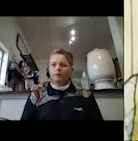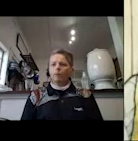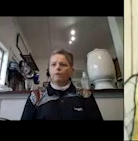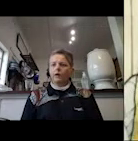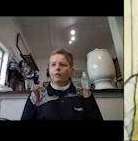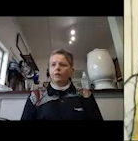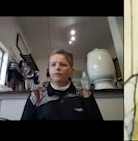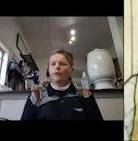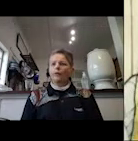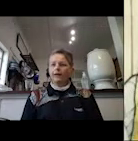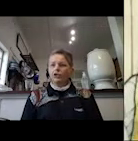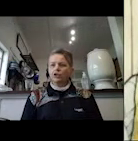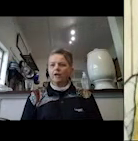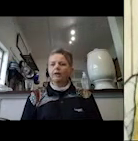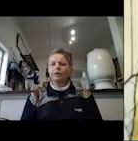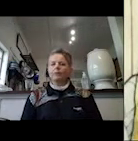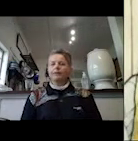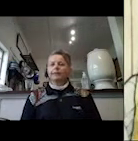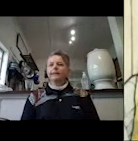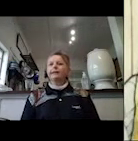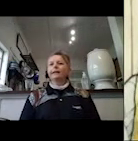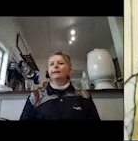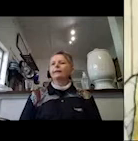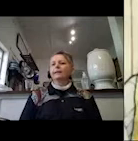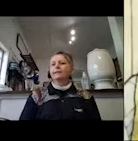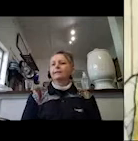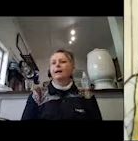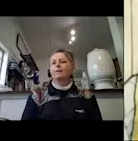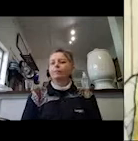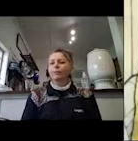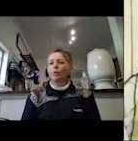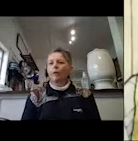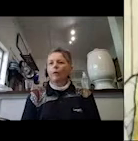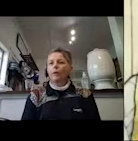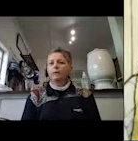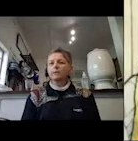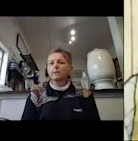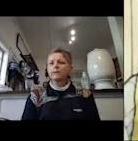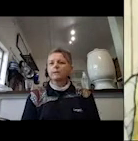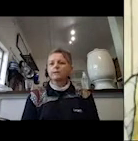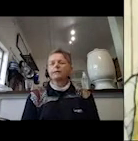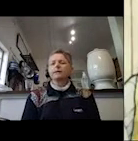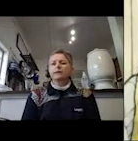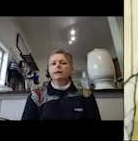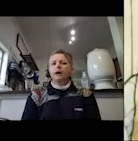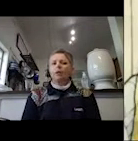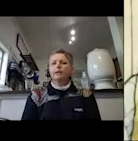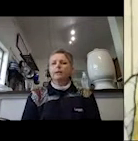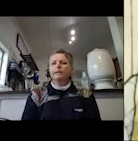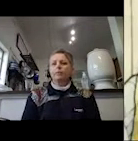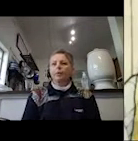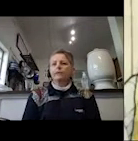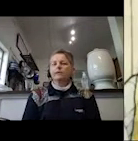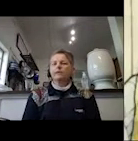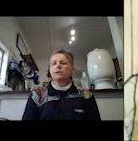the box over to the right that has a chair in it, but nobody's sitting there. That's where a witness would sit. A witness